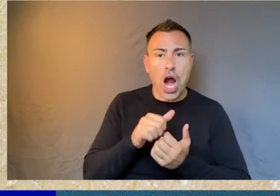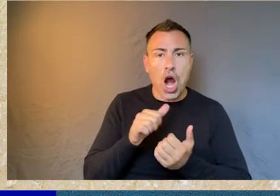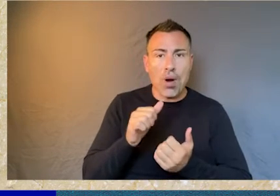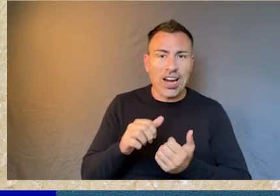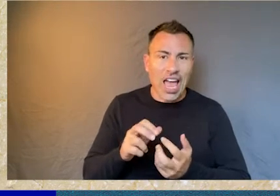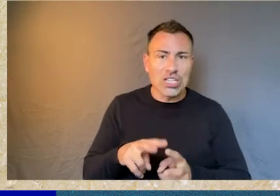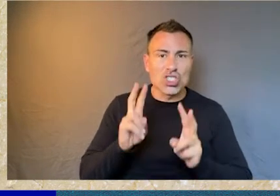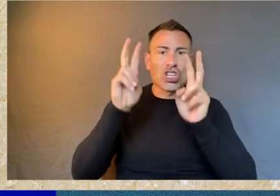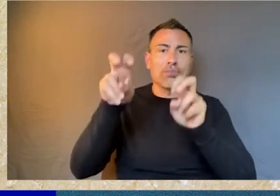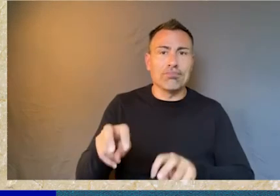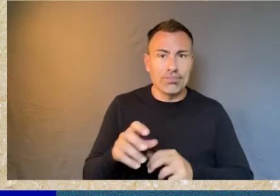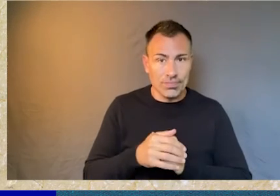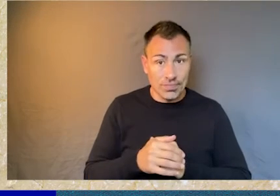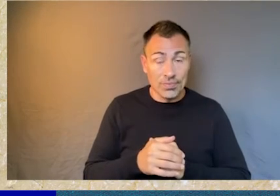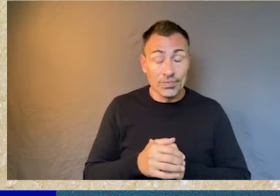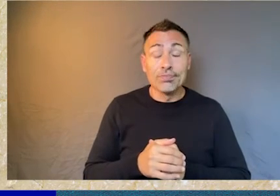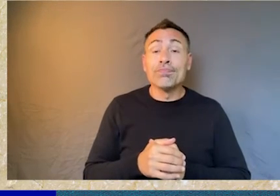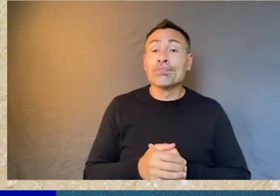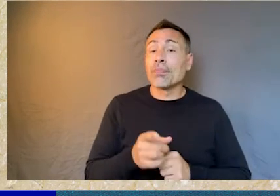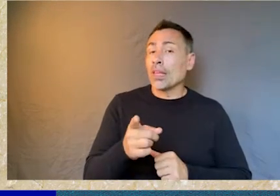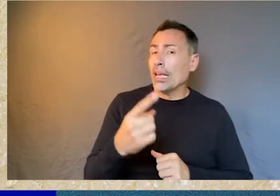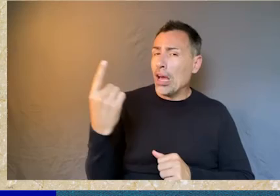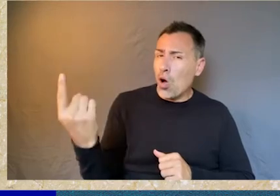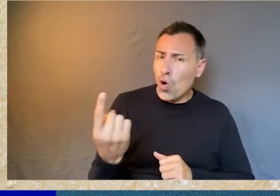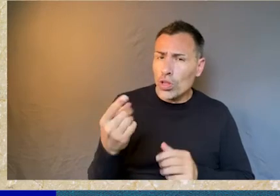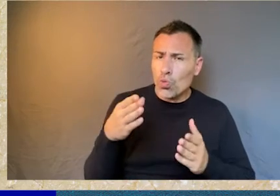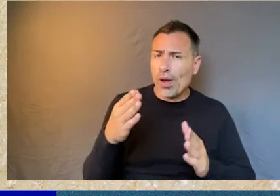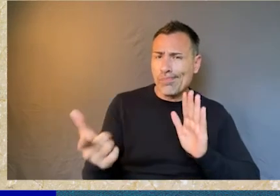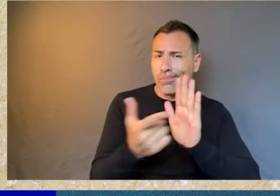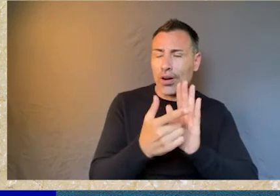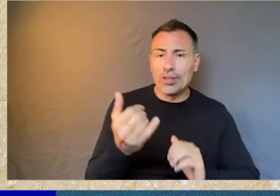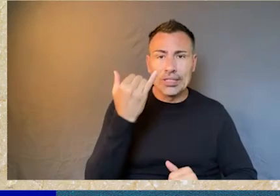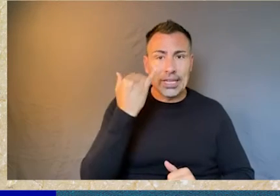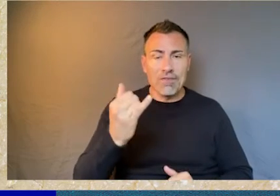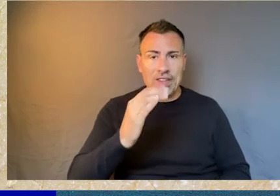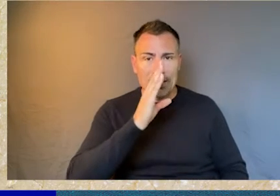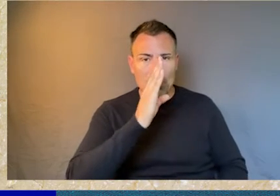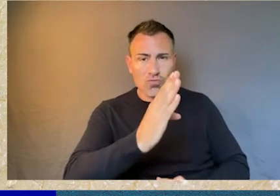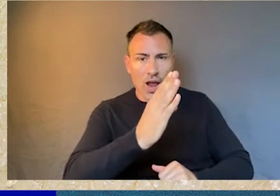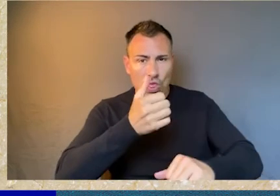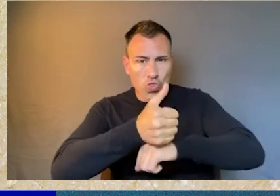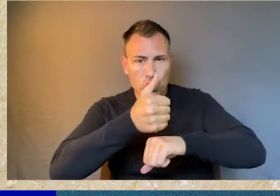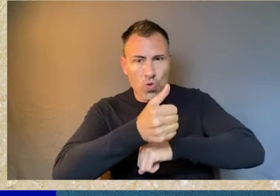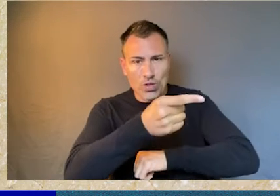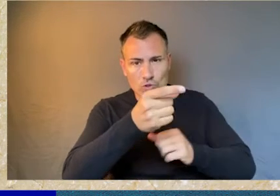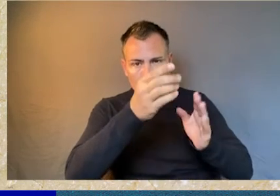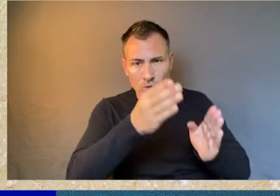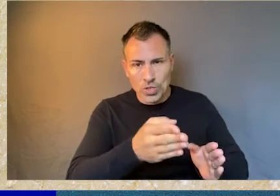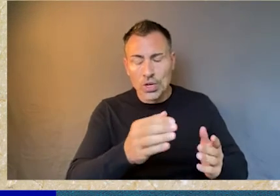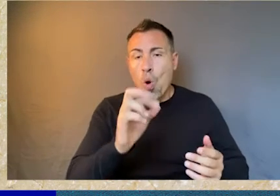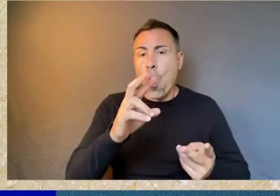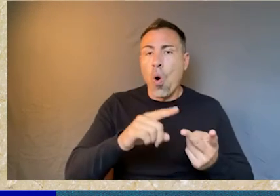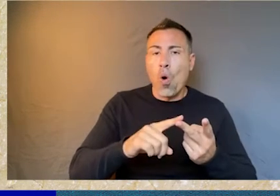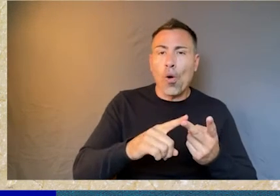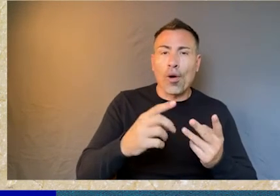it is a direct threat to others or requires a fundamental alteration to the facility. An example of a